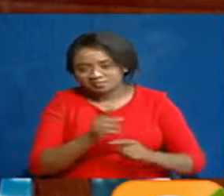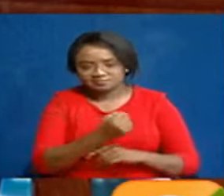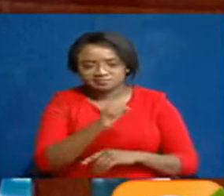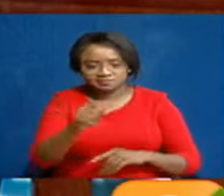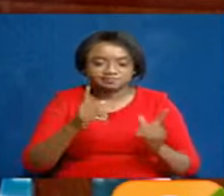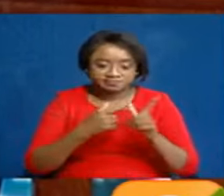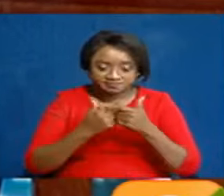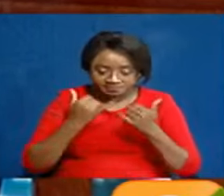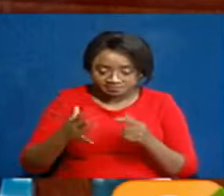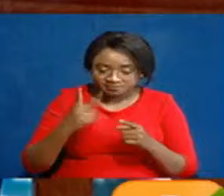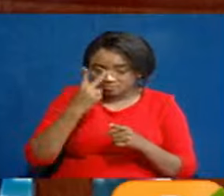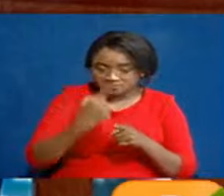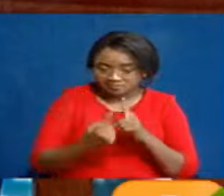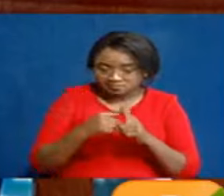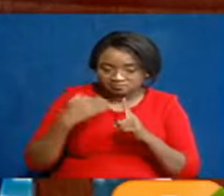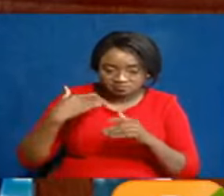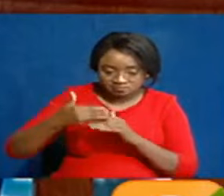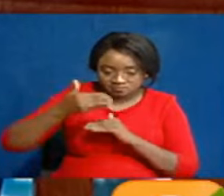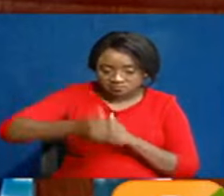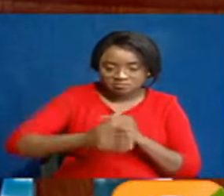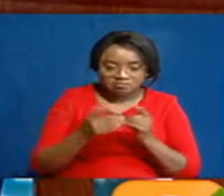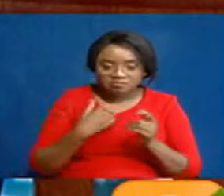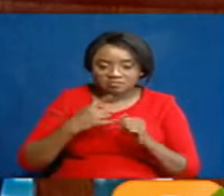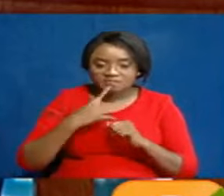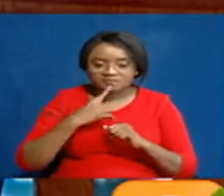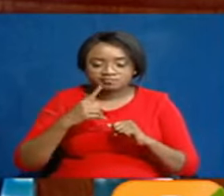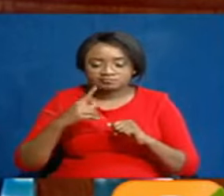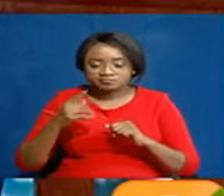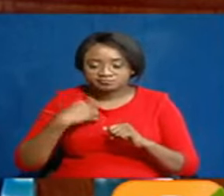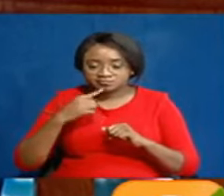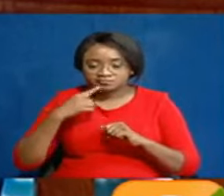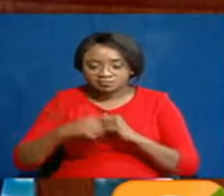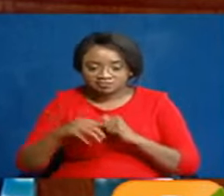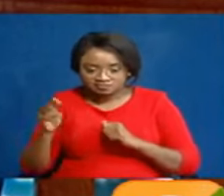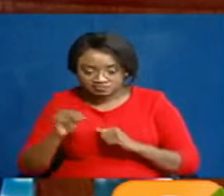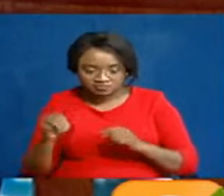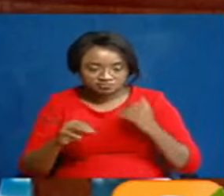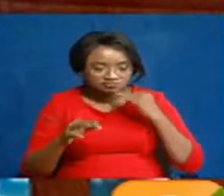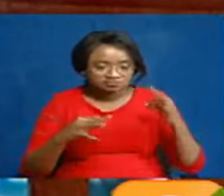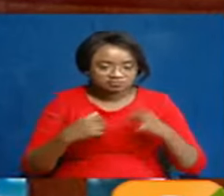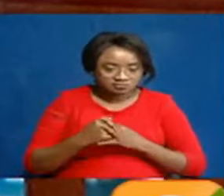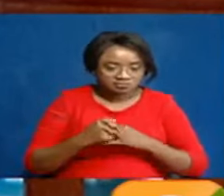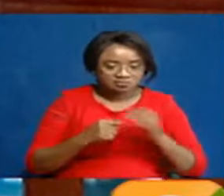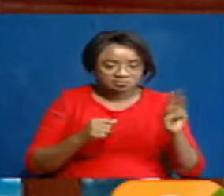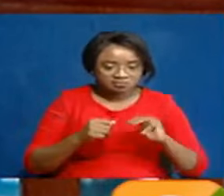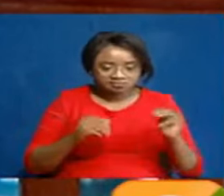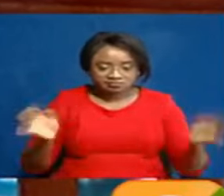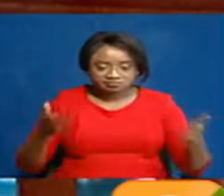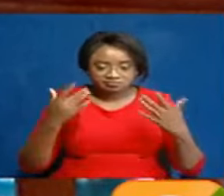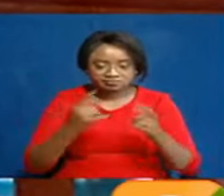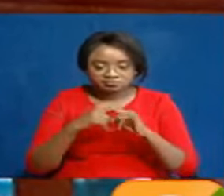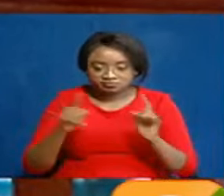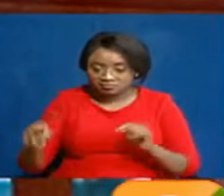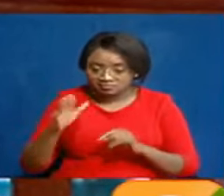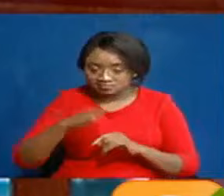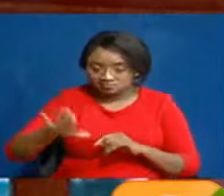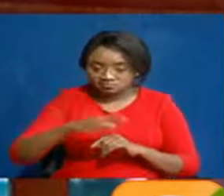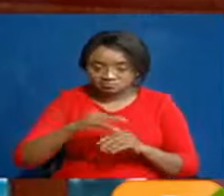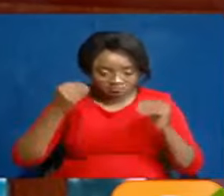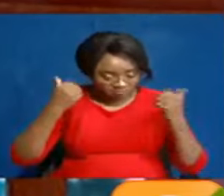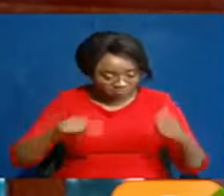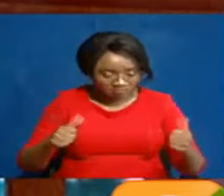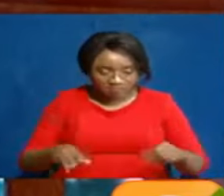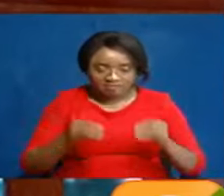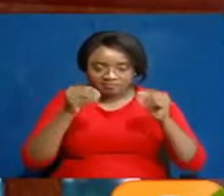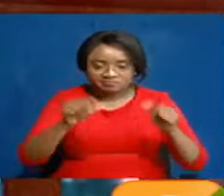now have 600 million. They have 800 million. This parliament has not taken the trouble to